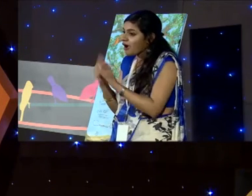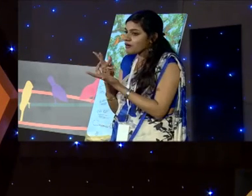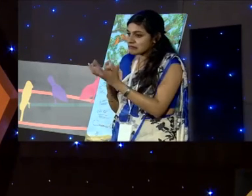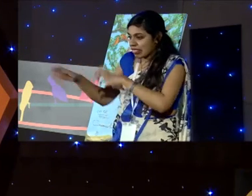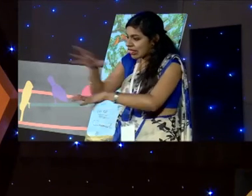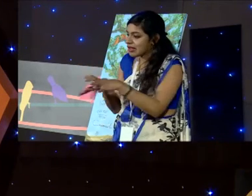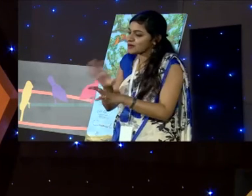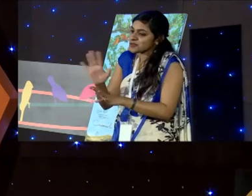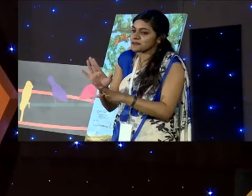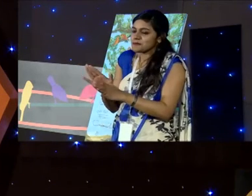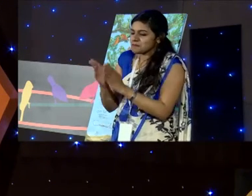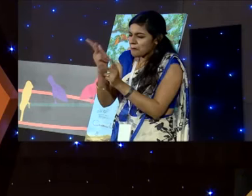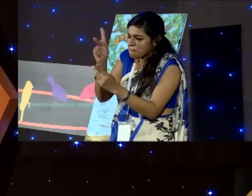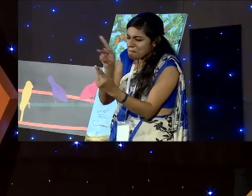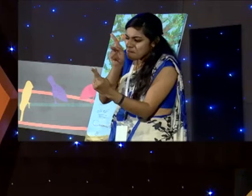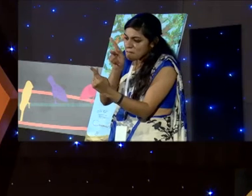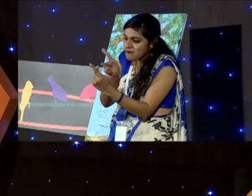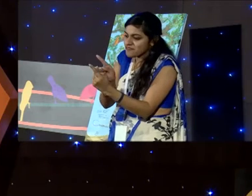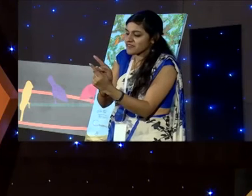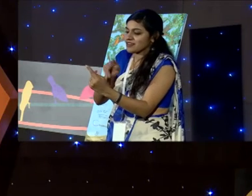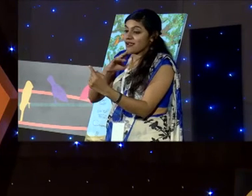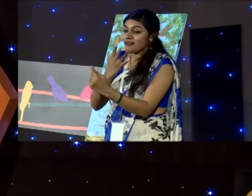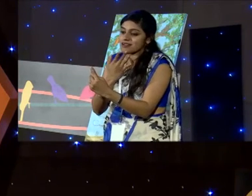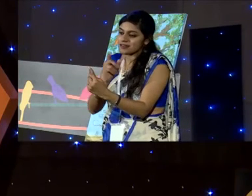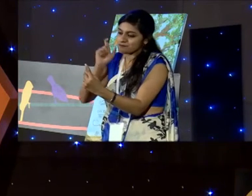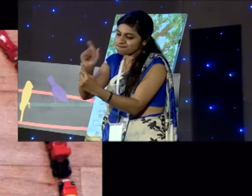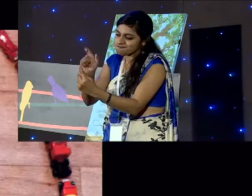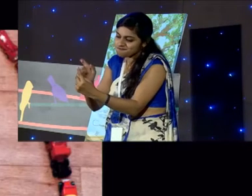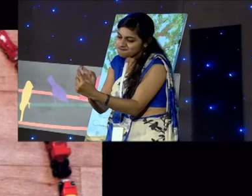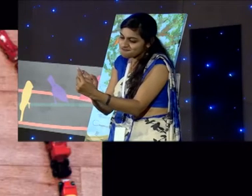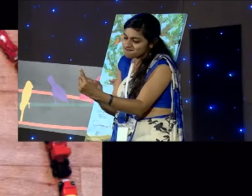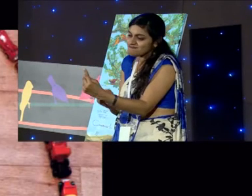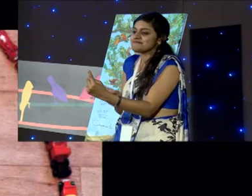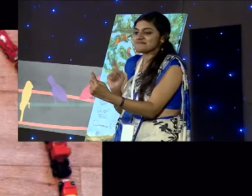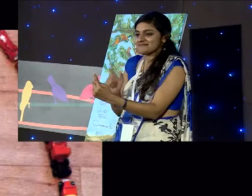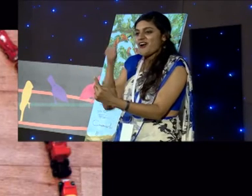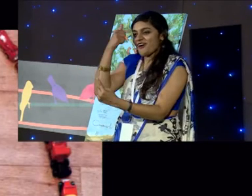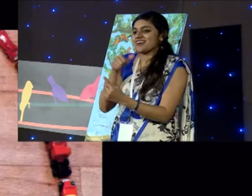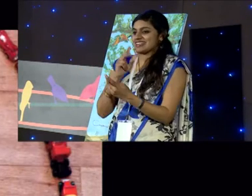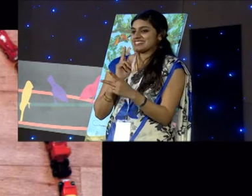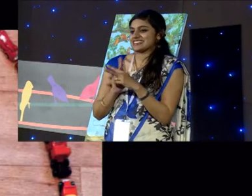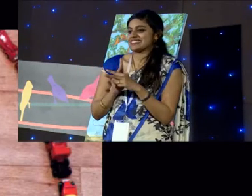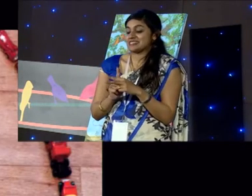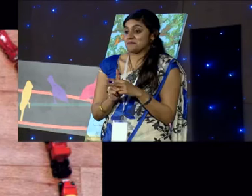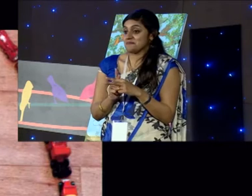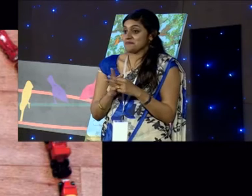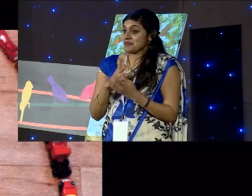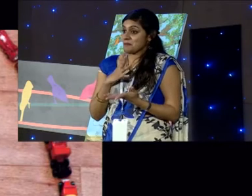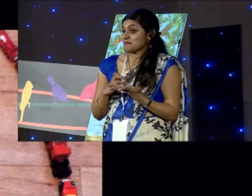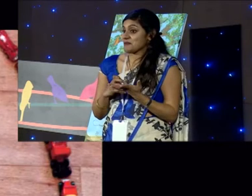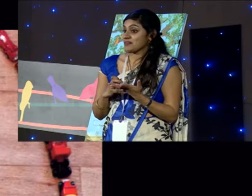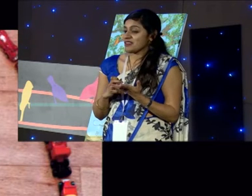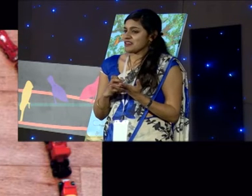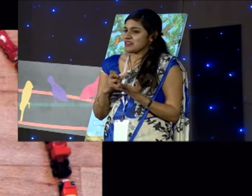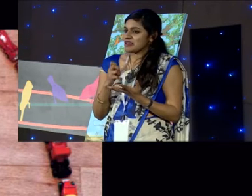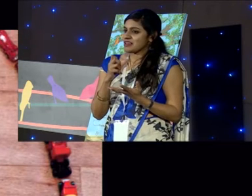patterns. People with autism think differently. This is part of the neurodiversity. They may not find it